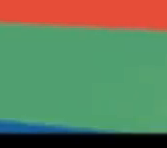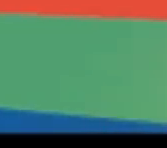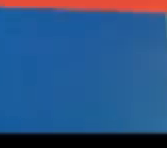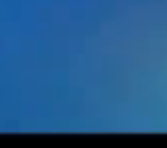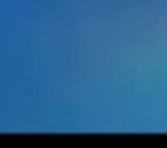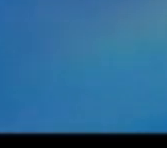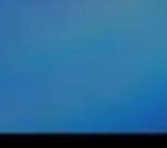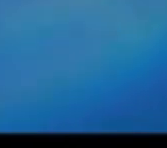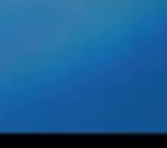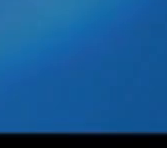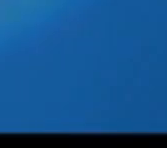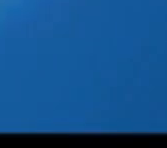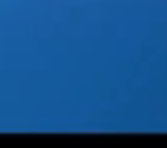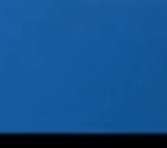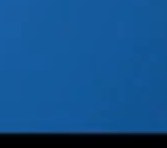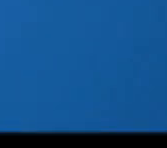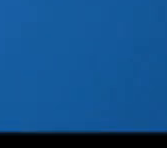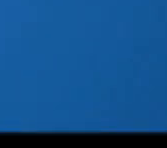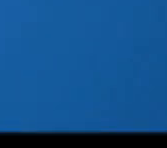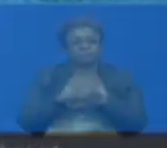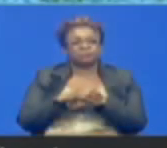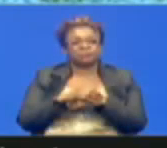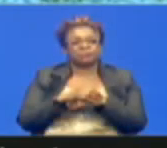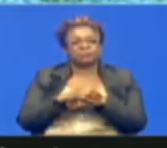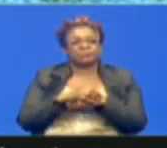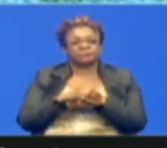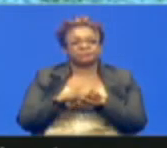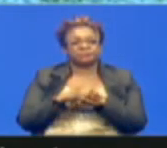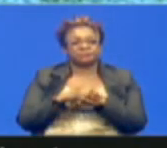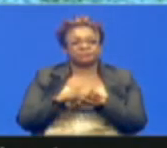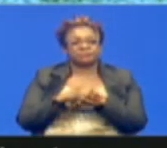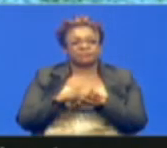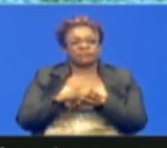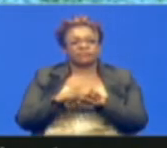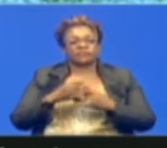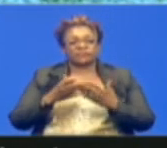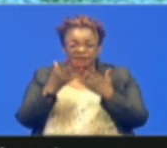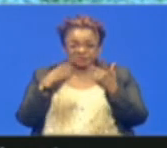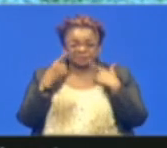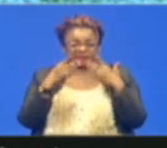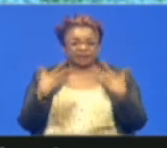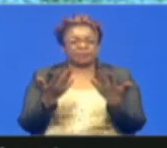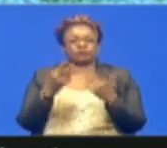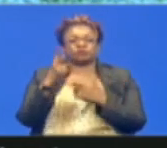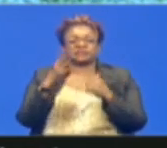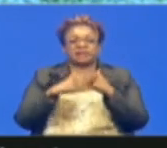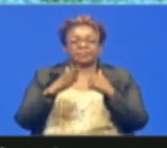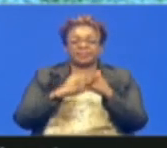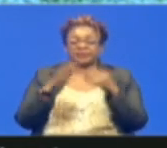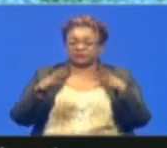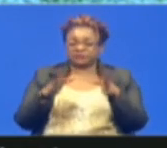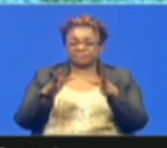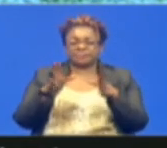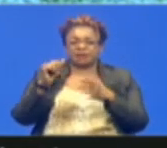it, love it. Proudly brought to you by Betin. And speaking of the 2019 African Cup of